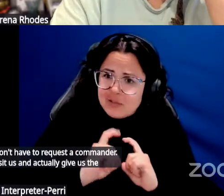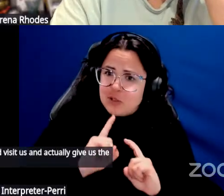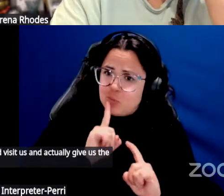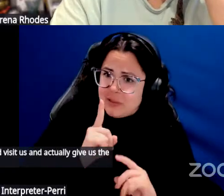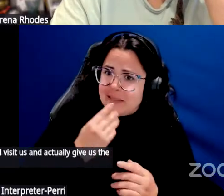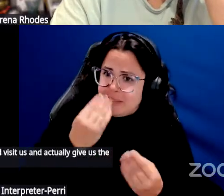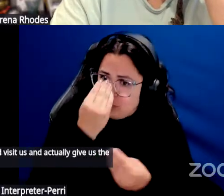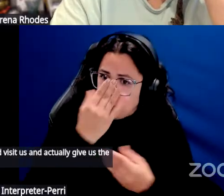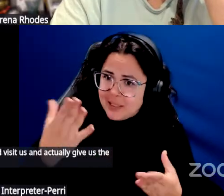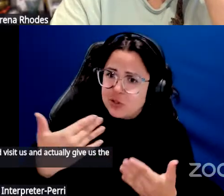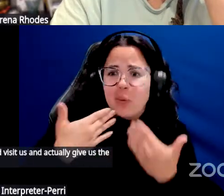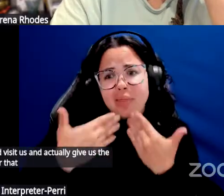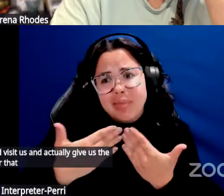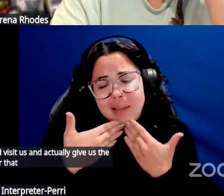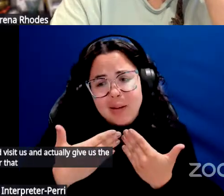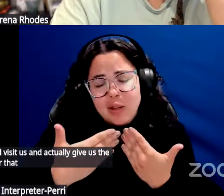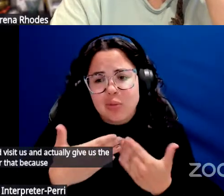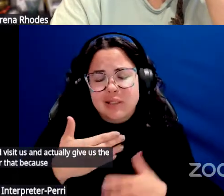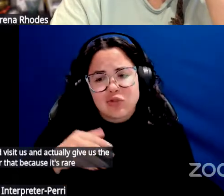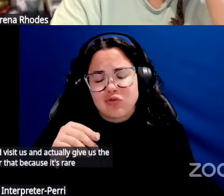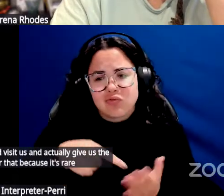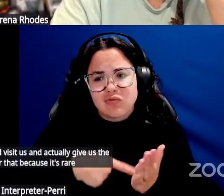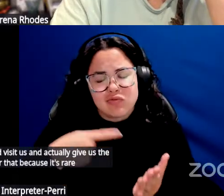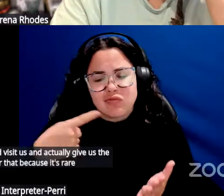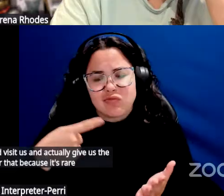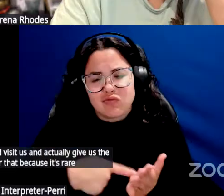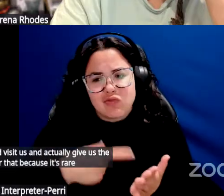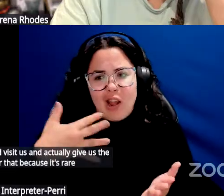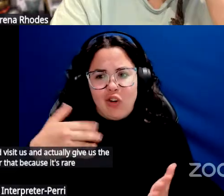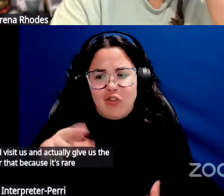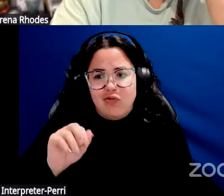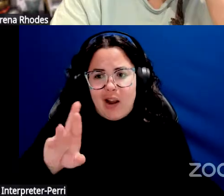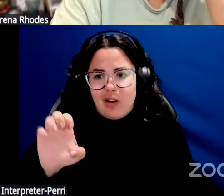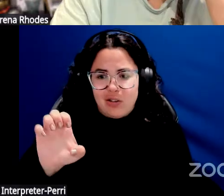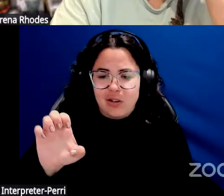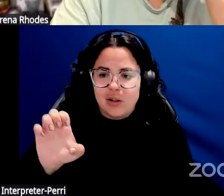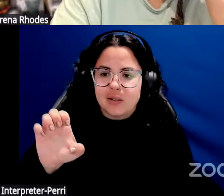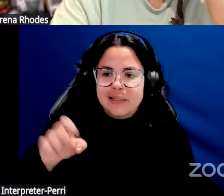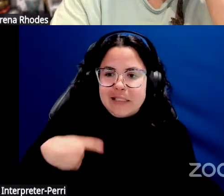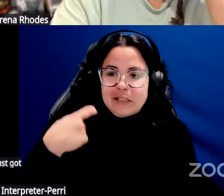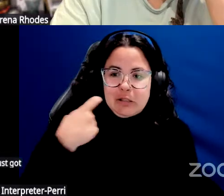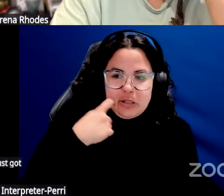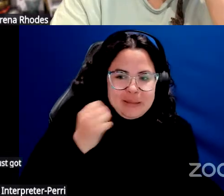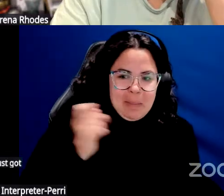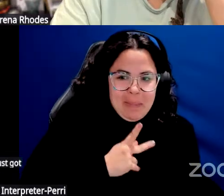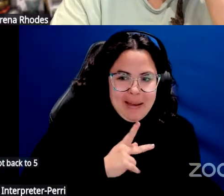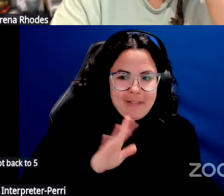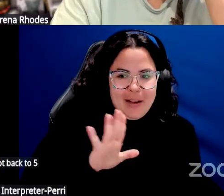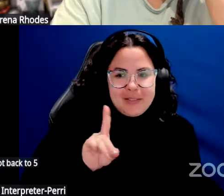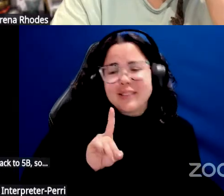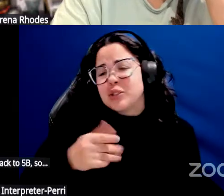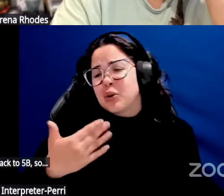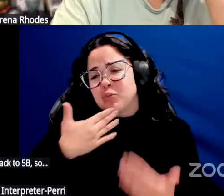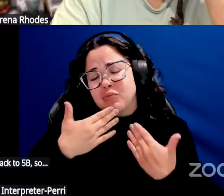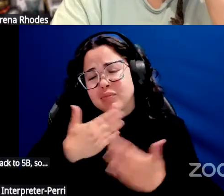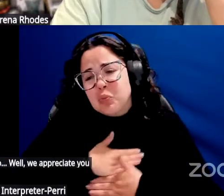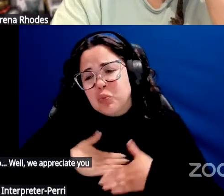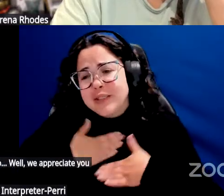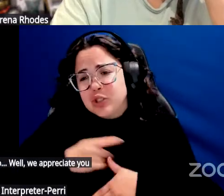want to say thank you for that because it's rare. So, well, I mean, I just got back to 5B, so. Well, we appreciate you being home.